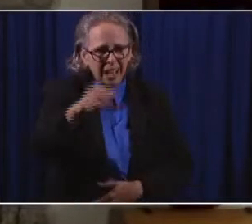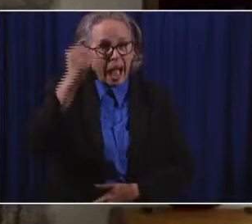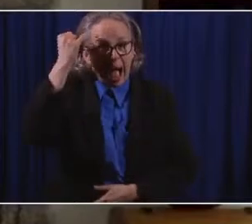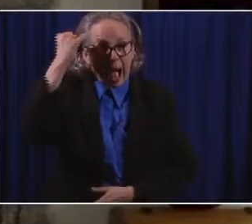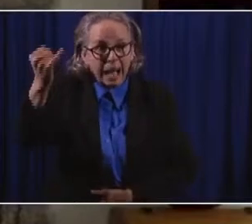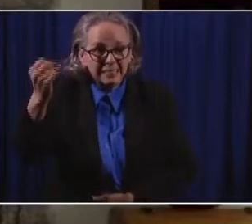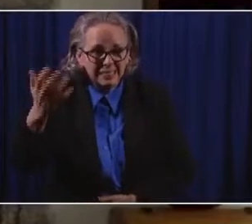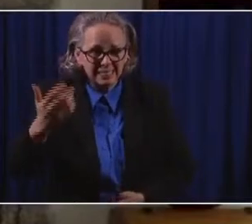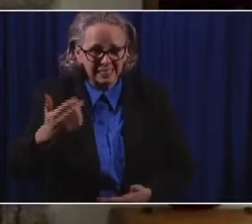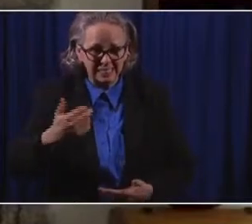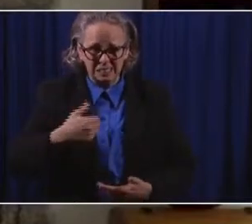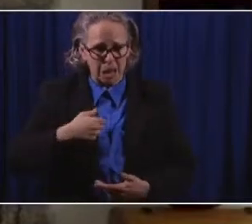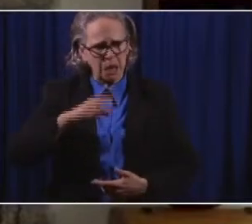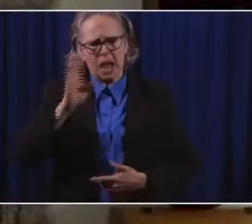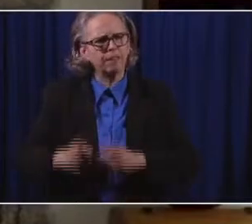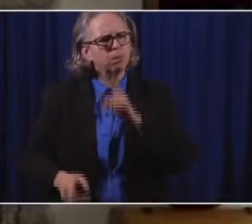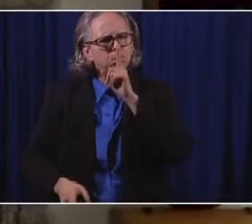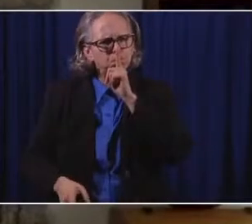do.